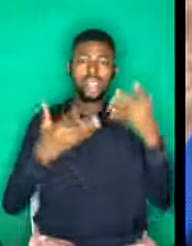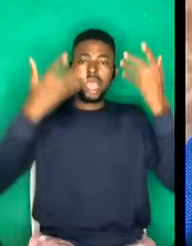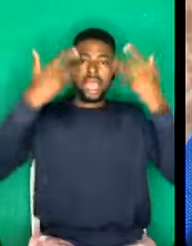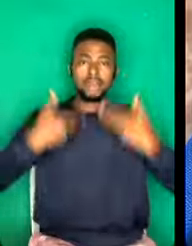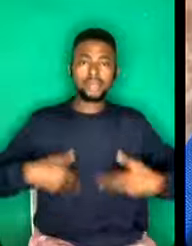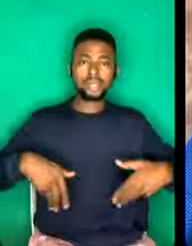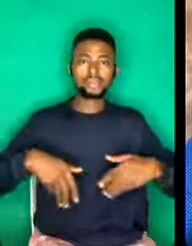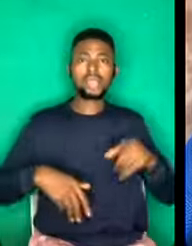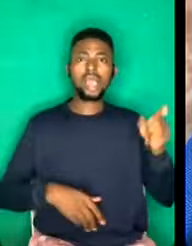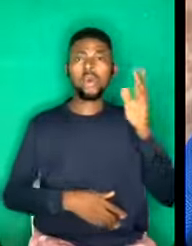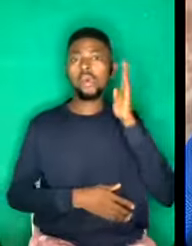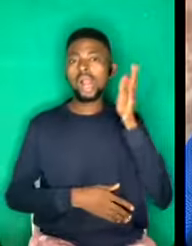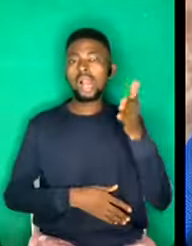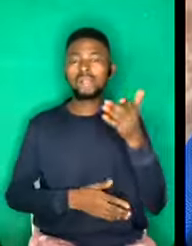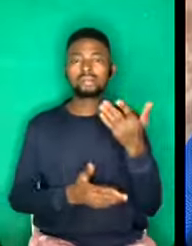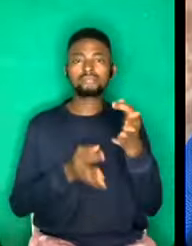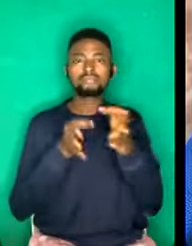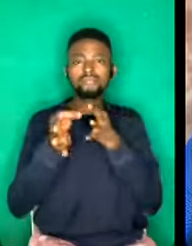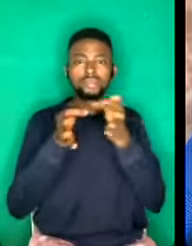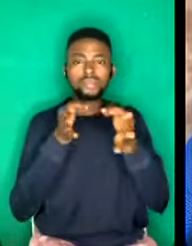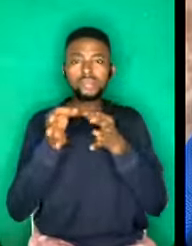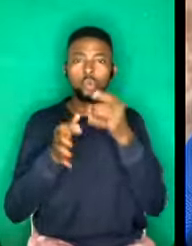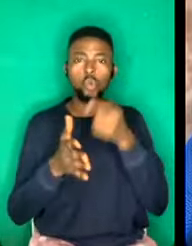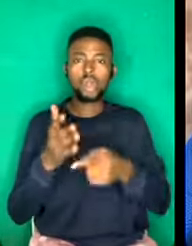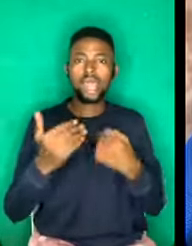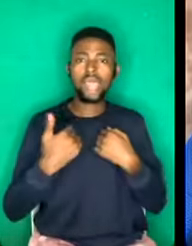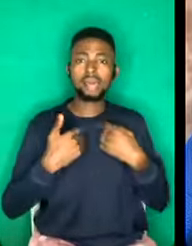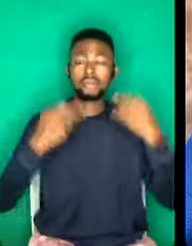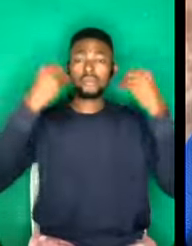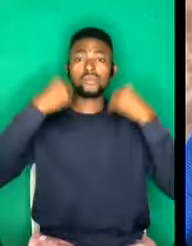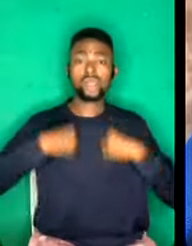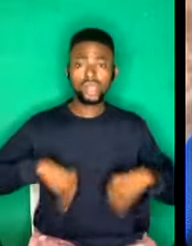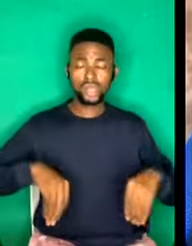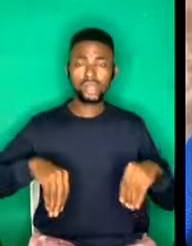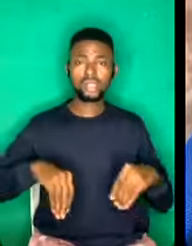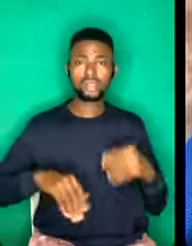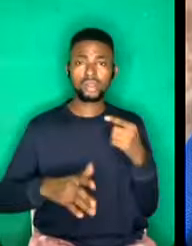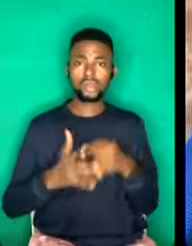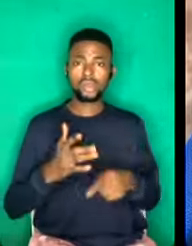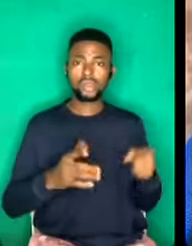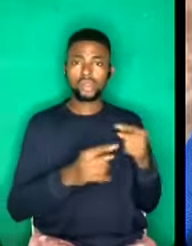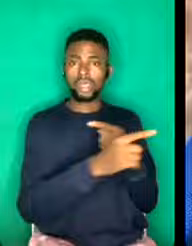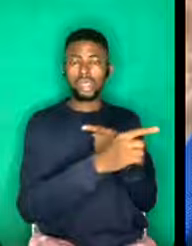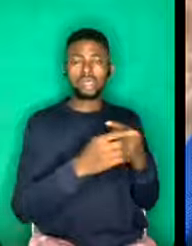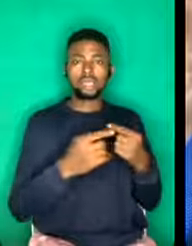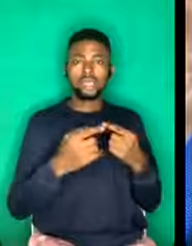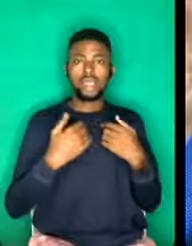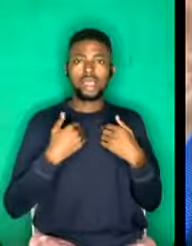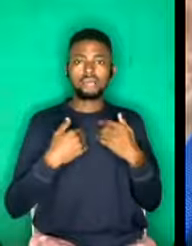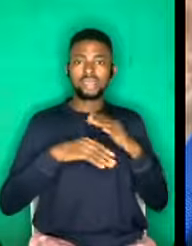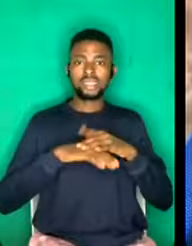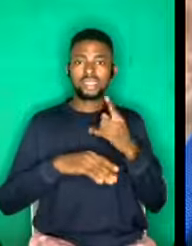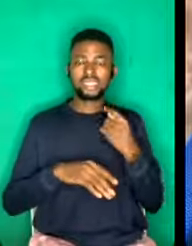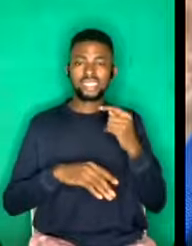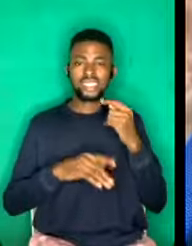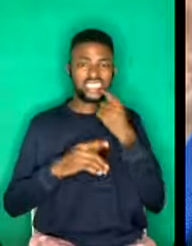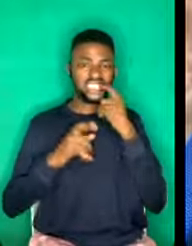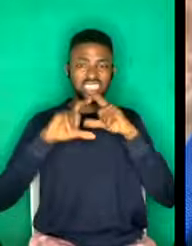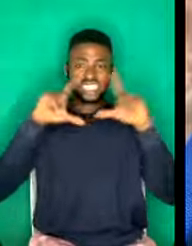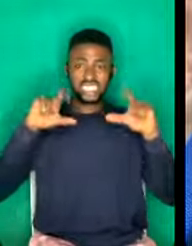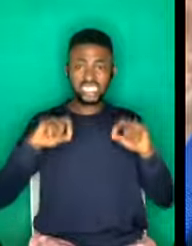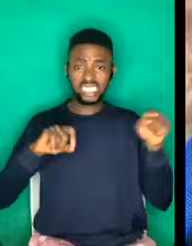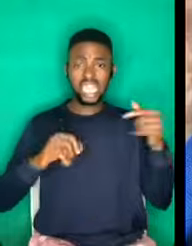be, telling you what I have on, or what you can see me on the screen. I have a gold dress, a